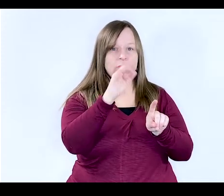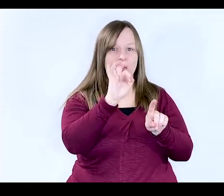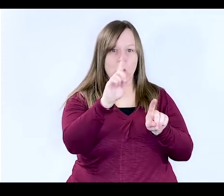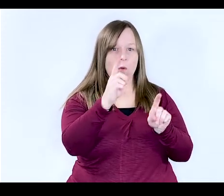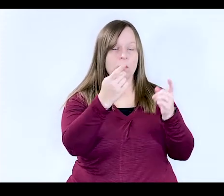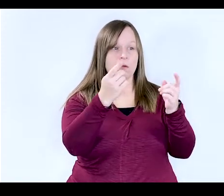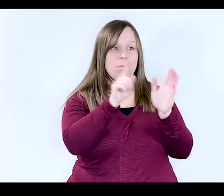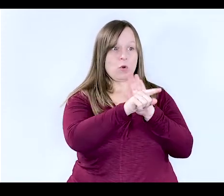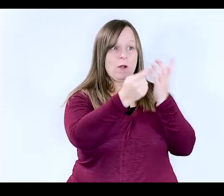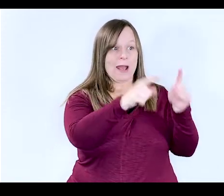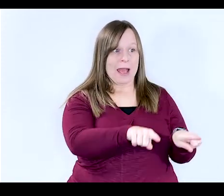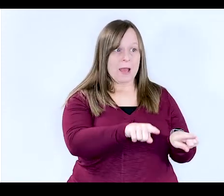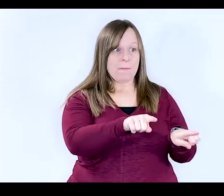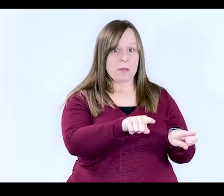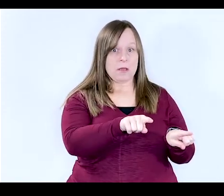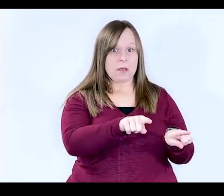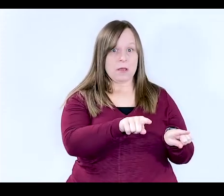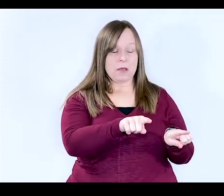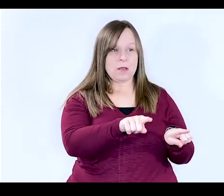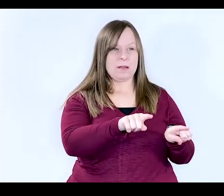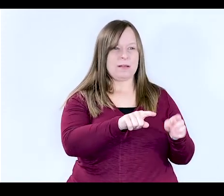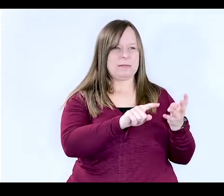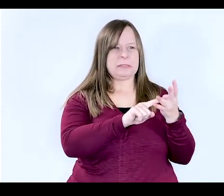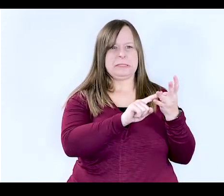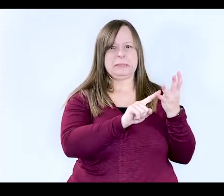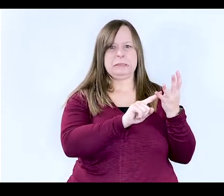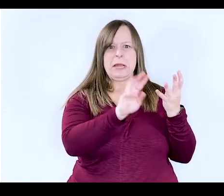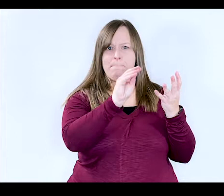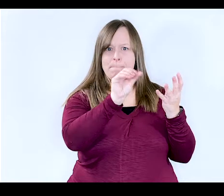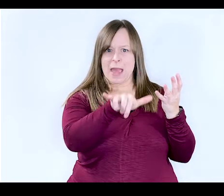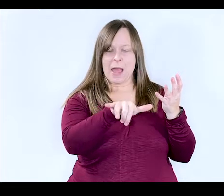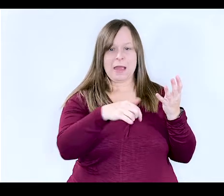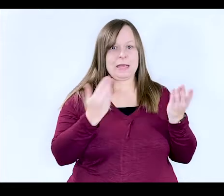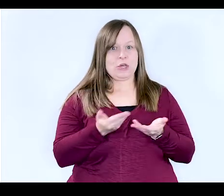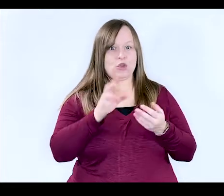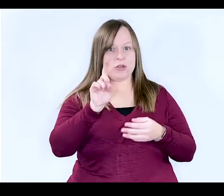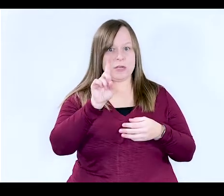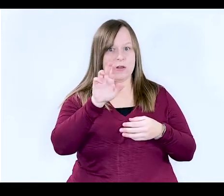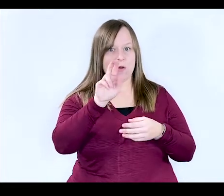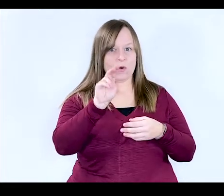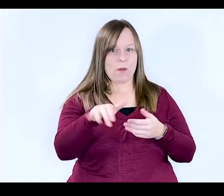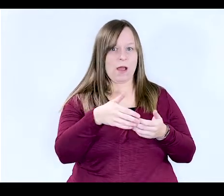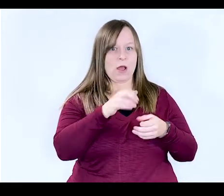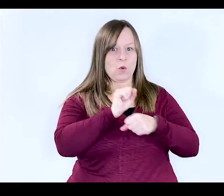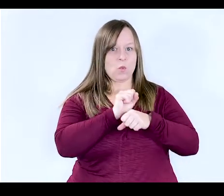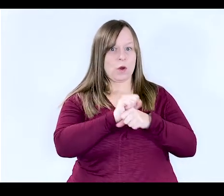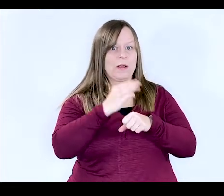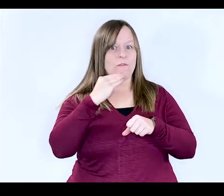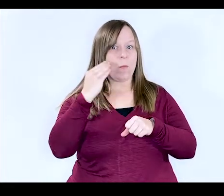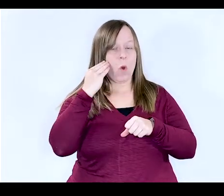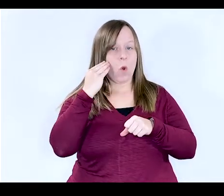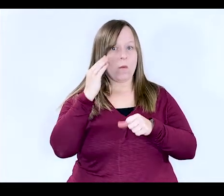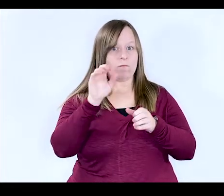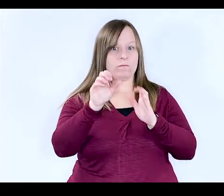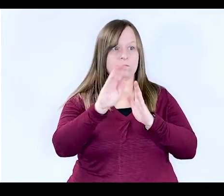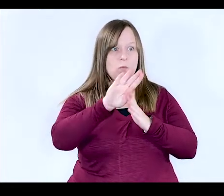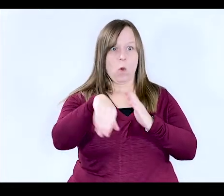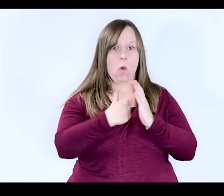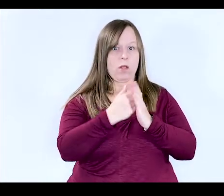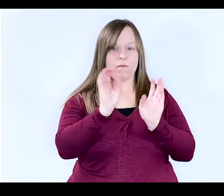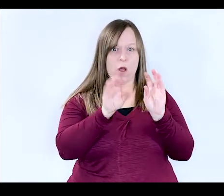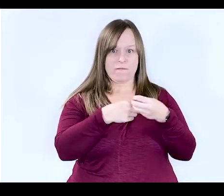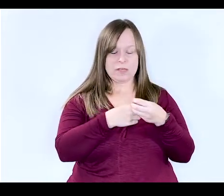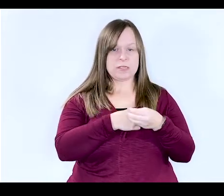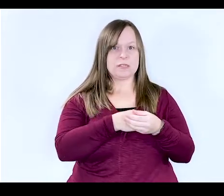Floyd murder happened in very late May, we at DRNY had been working from home